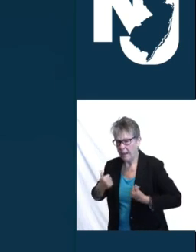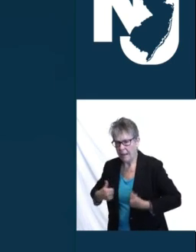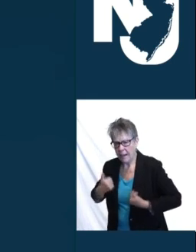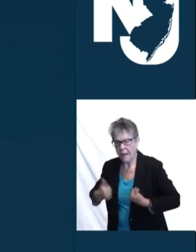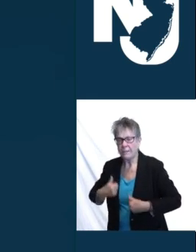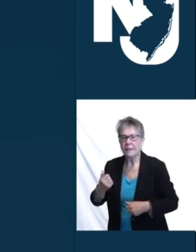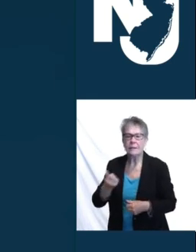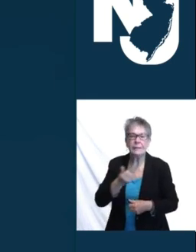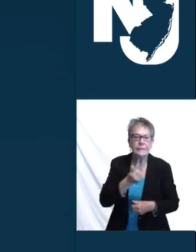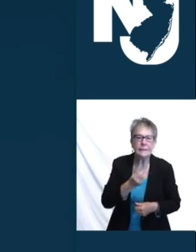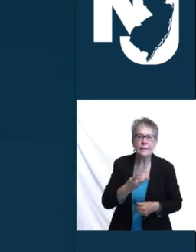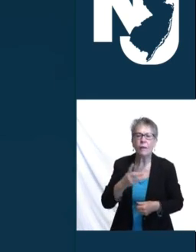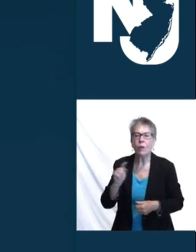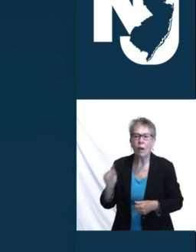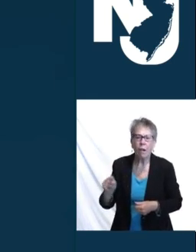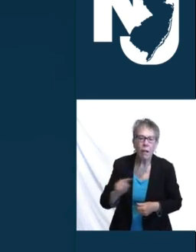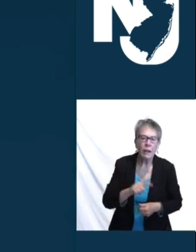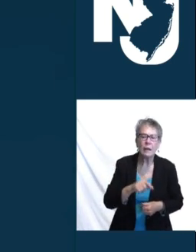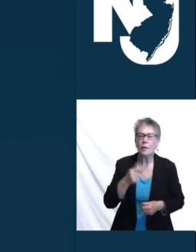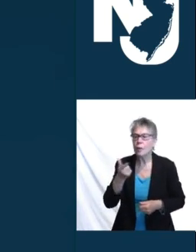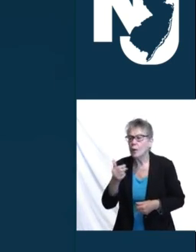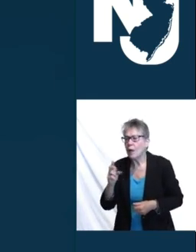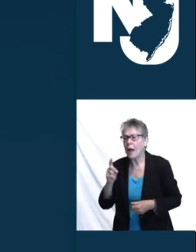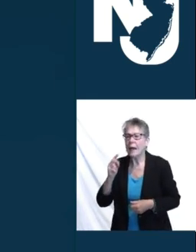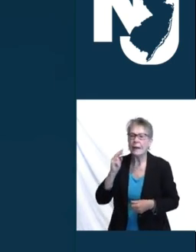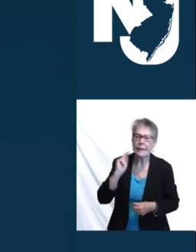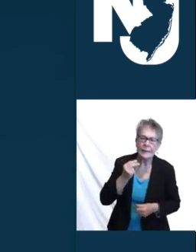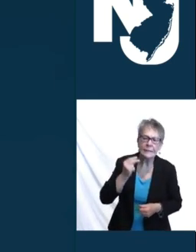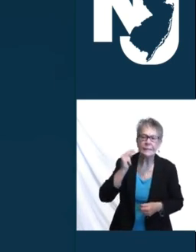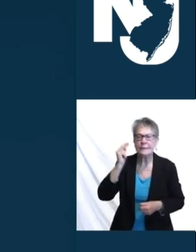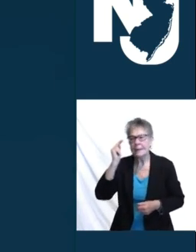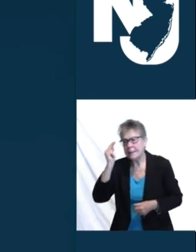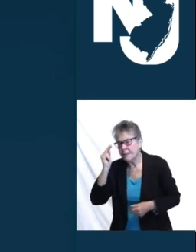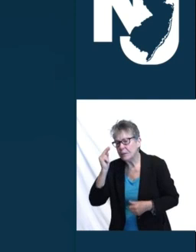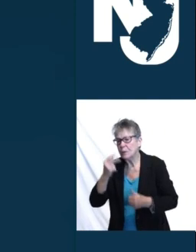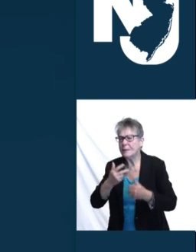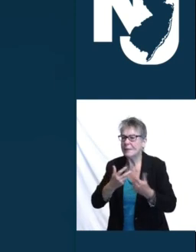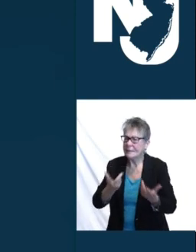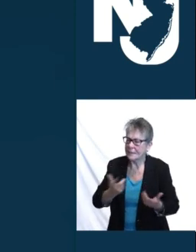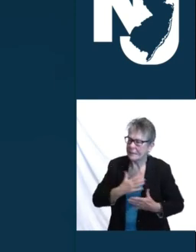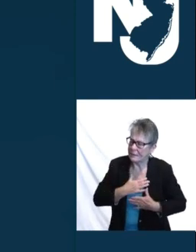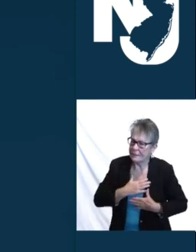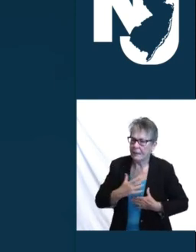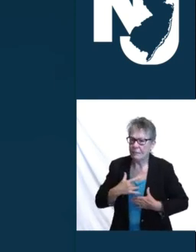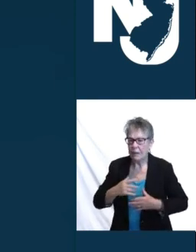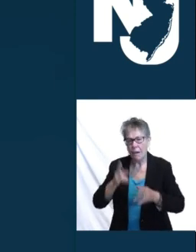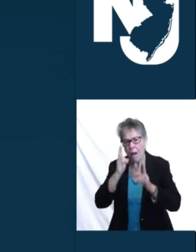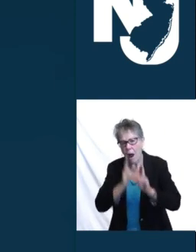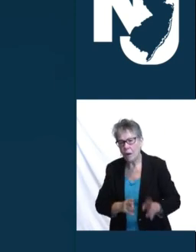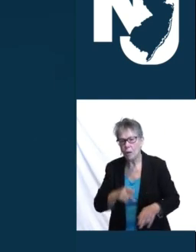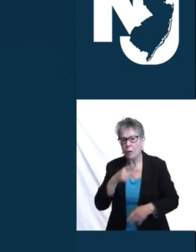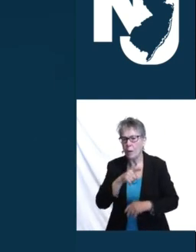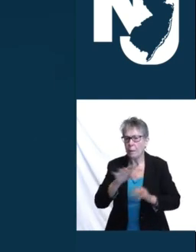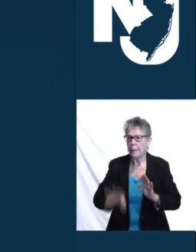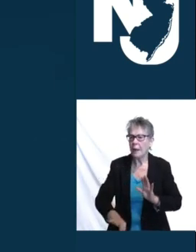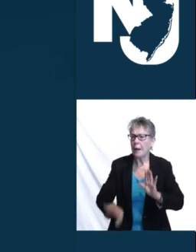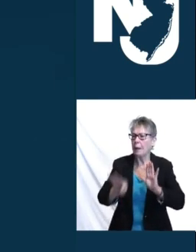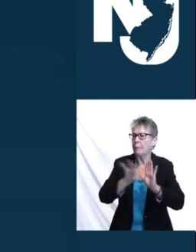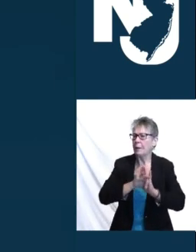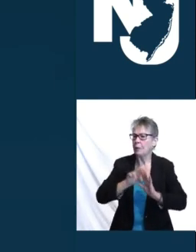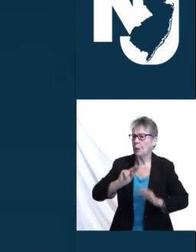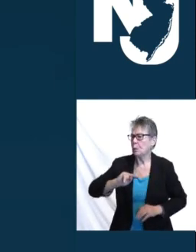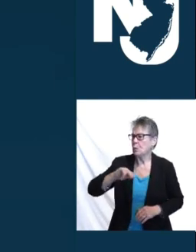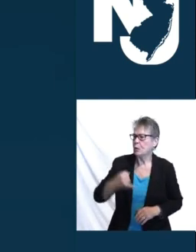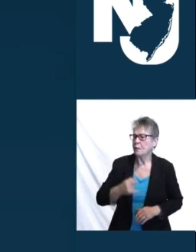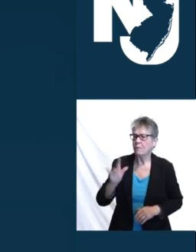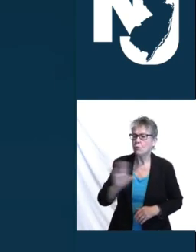grandnieces and grandnephews in whom she took special pride. We are honored that Liliana chose to be a member of our New Jersey family, and we hope she